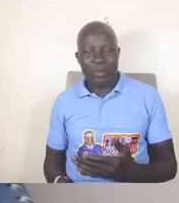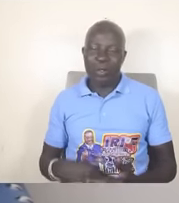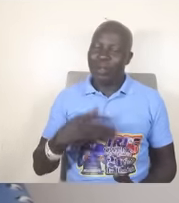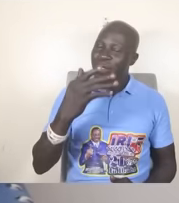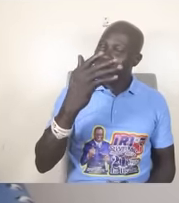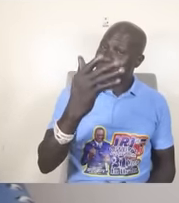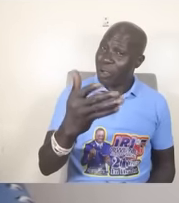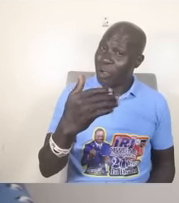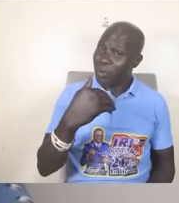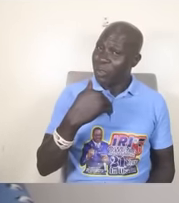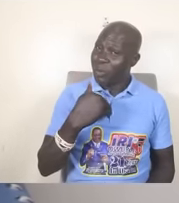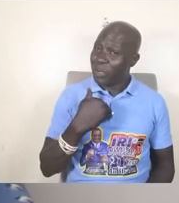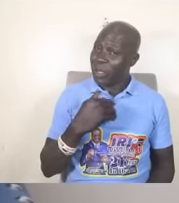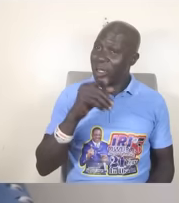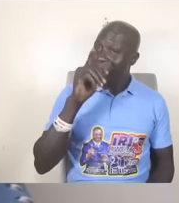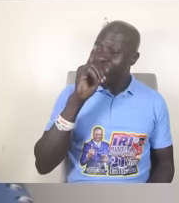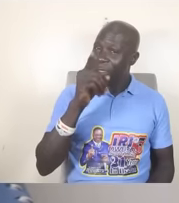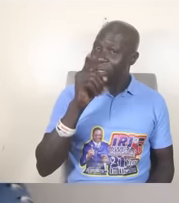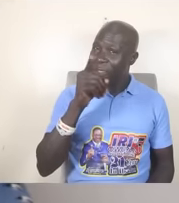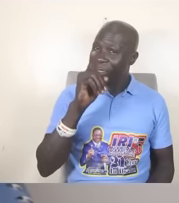jesu lo famila